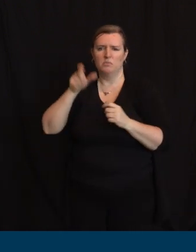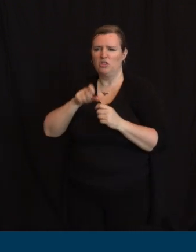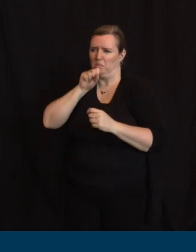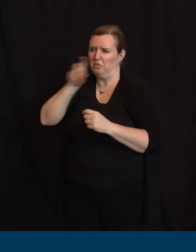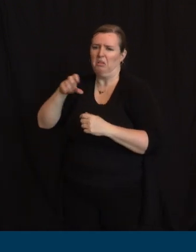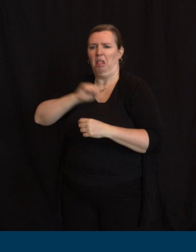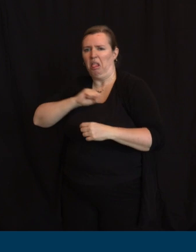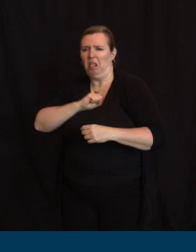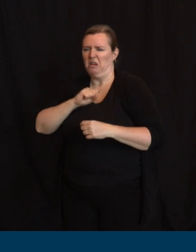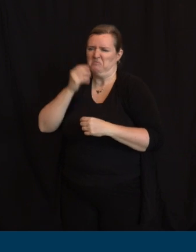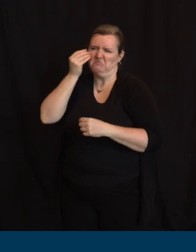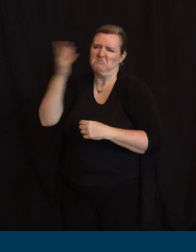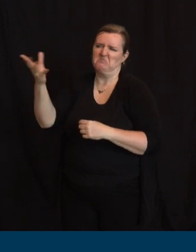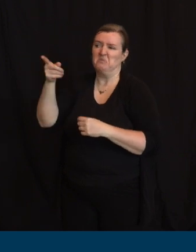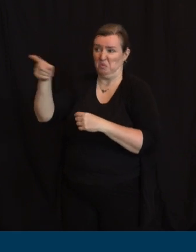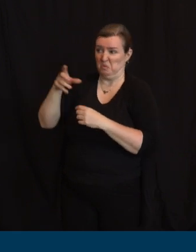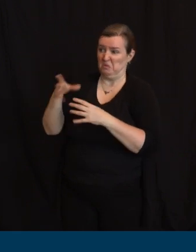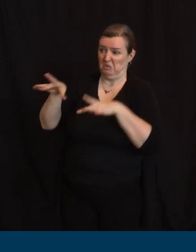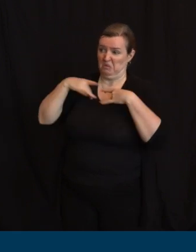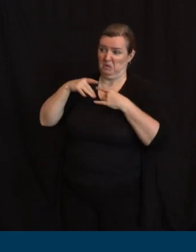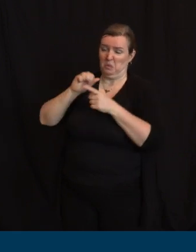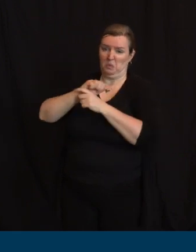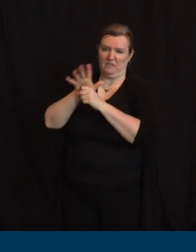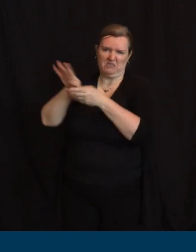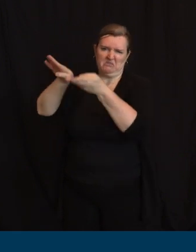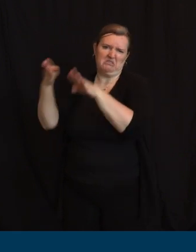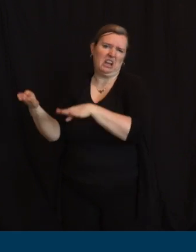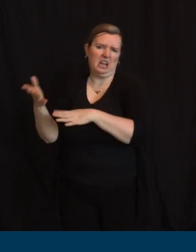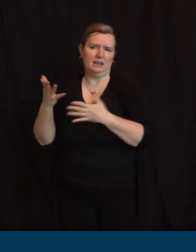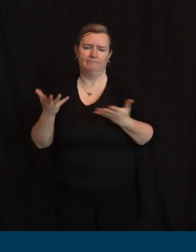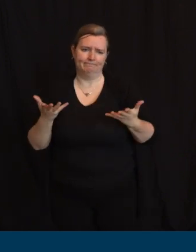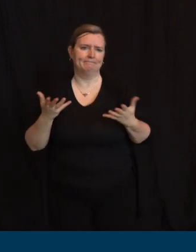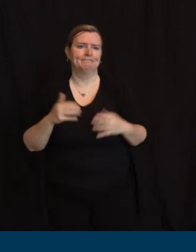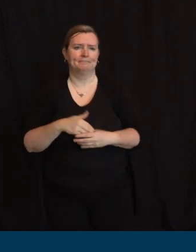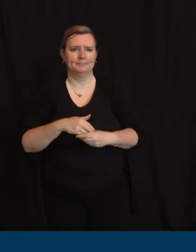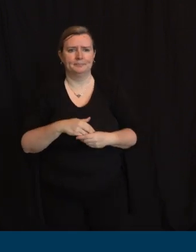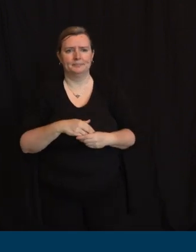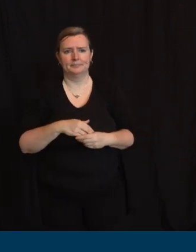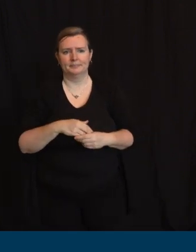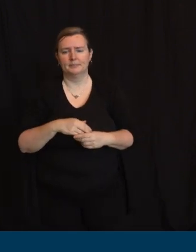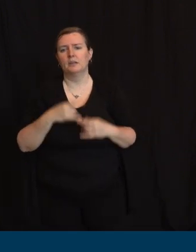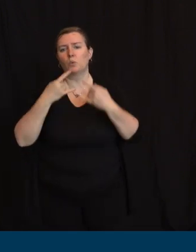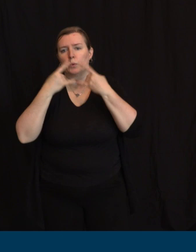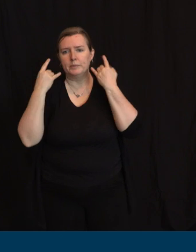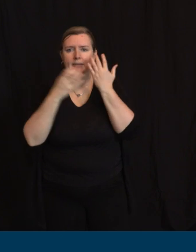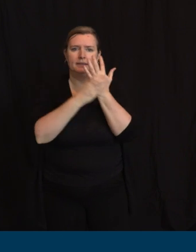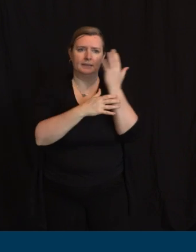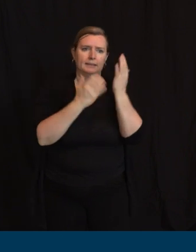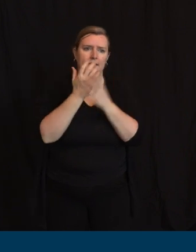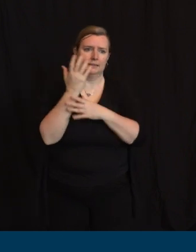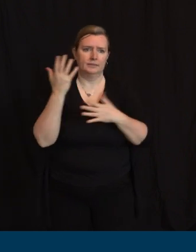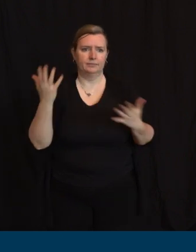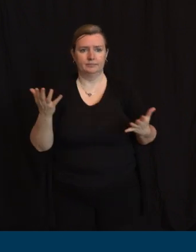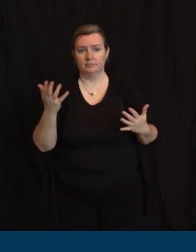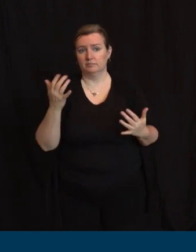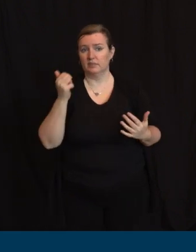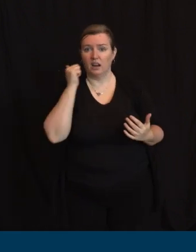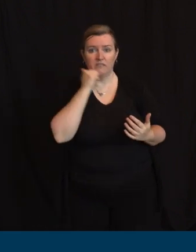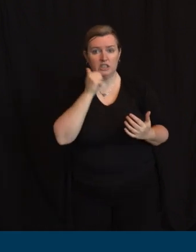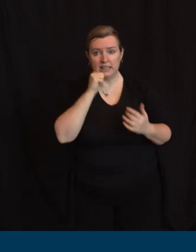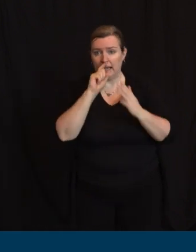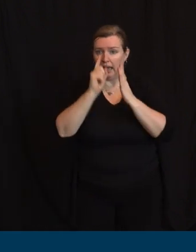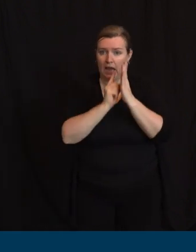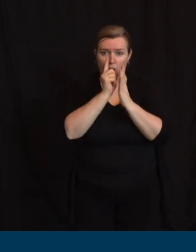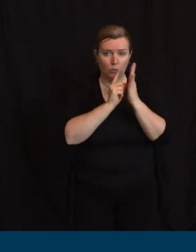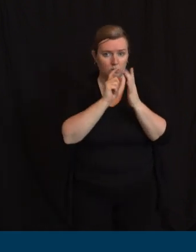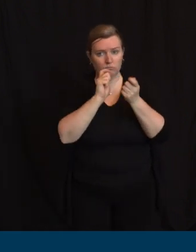that's it. And with regard to PPE, that is an hourly effort, Governor, whether it's ventilators, gowns seem to have risen to the